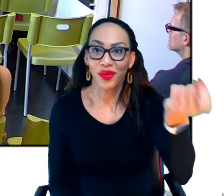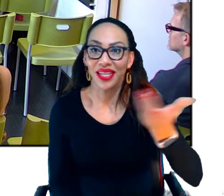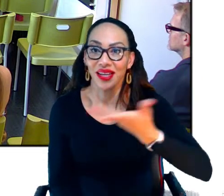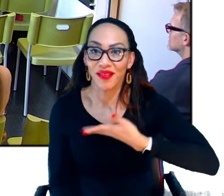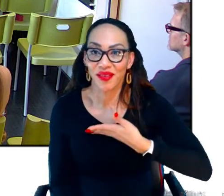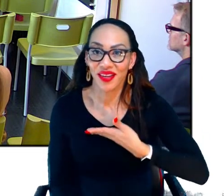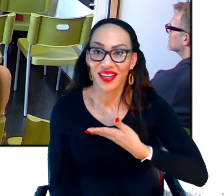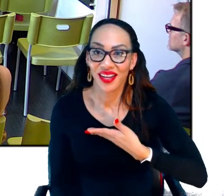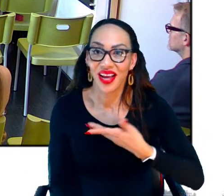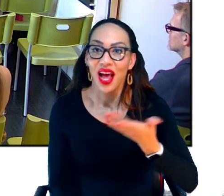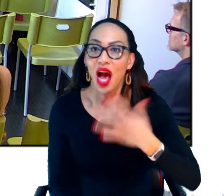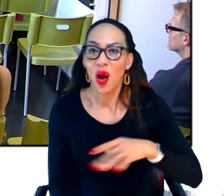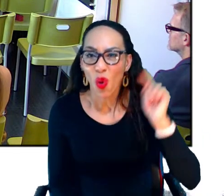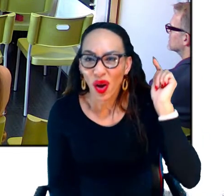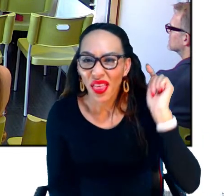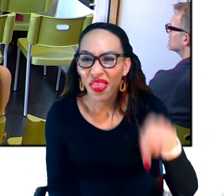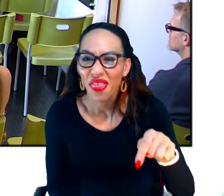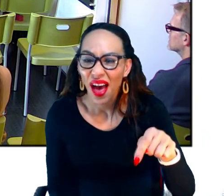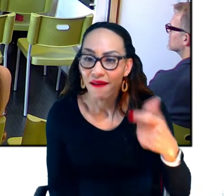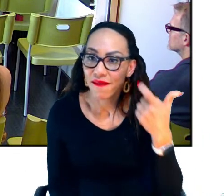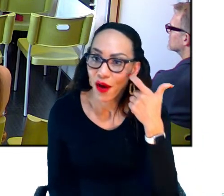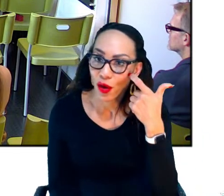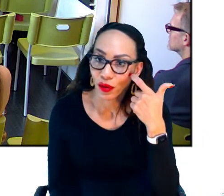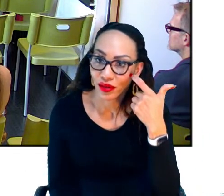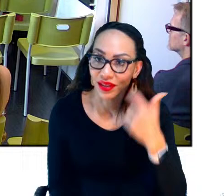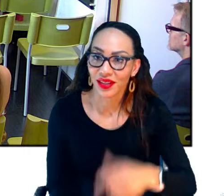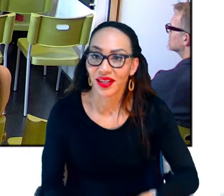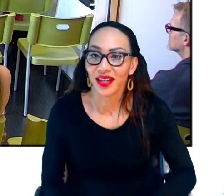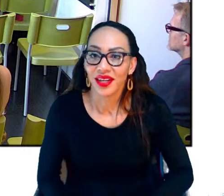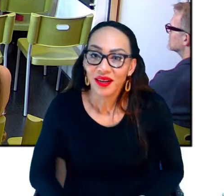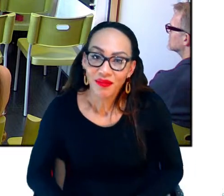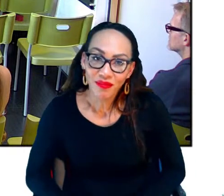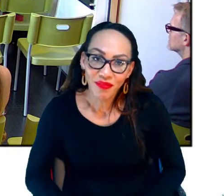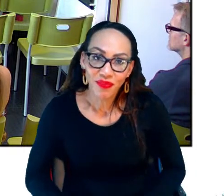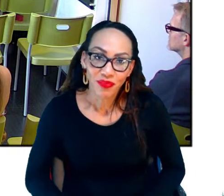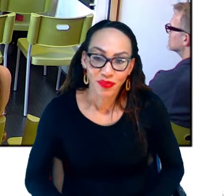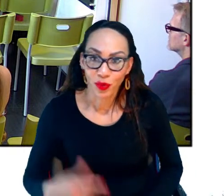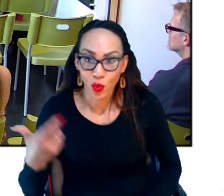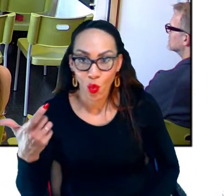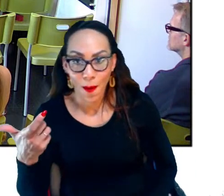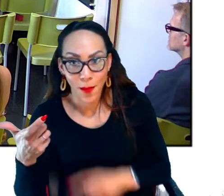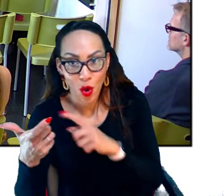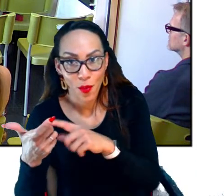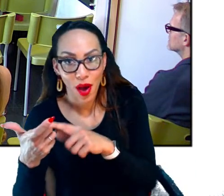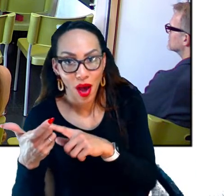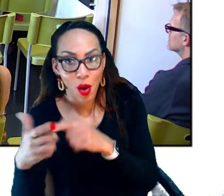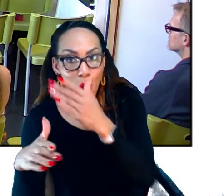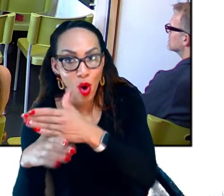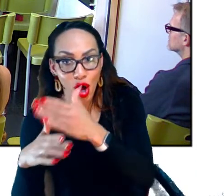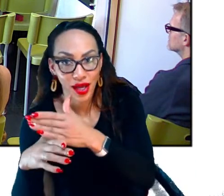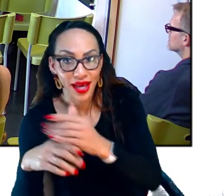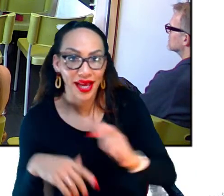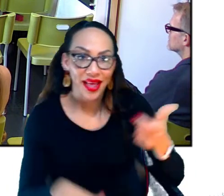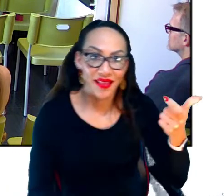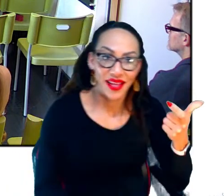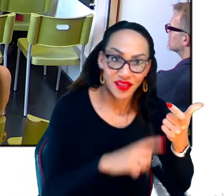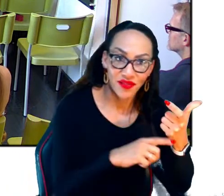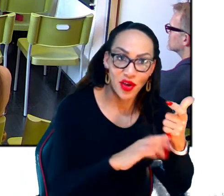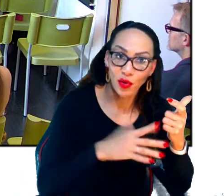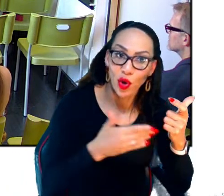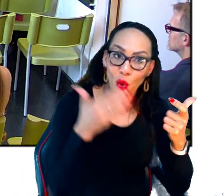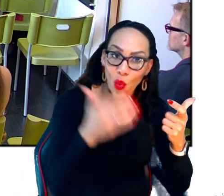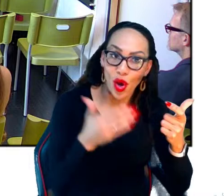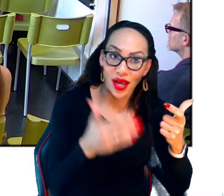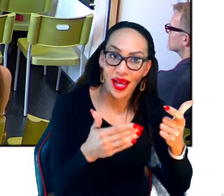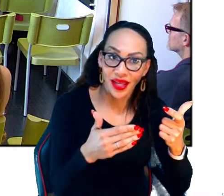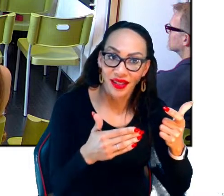that phone which is working and the one which isn't, and then kind of use this phone to make the images from